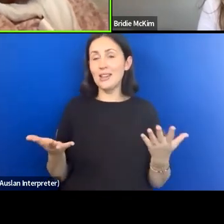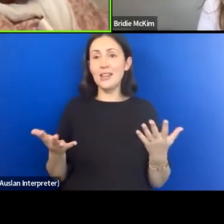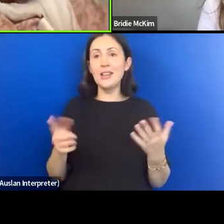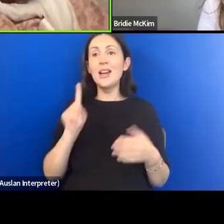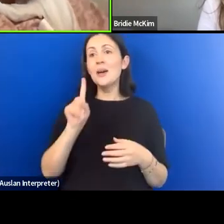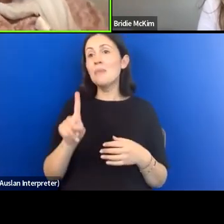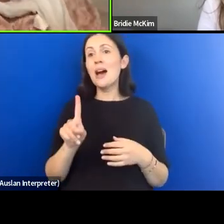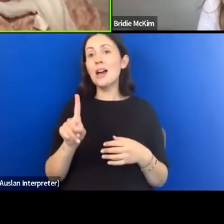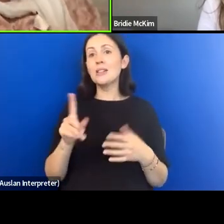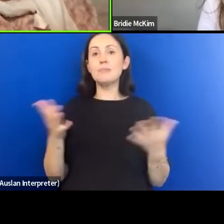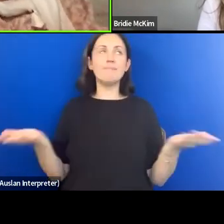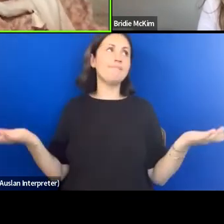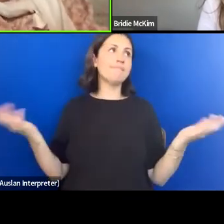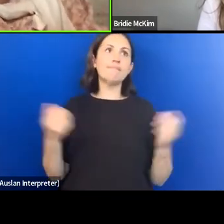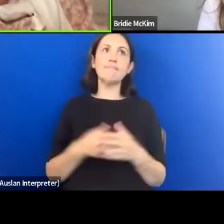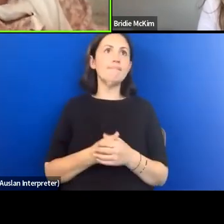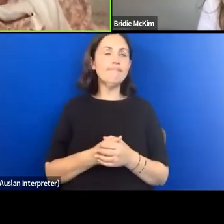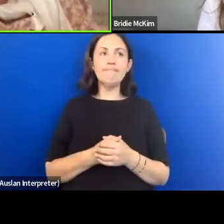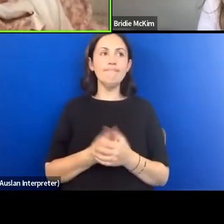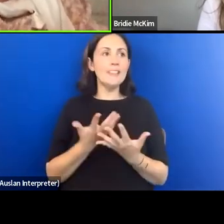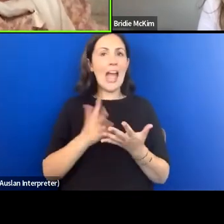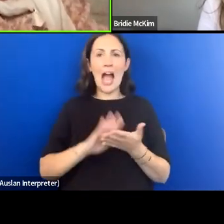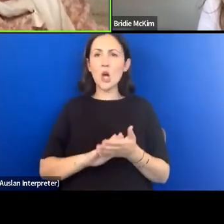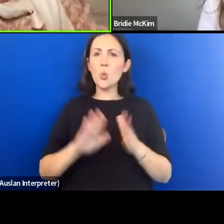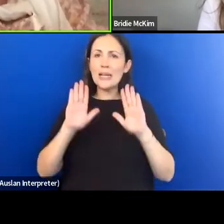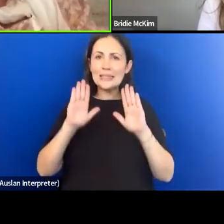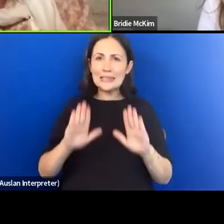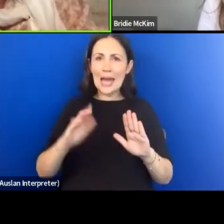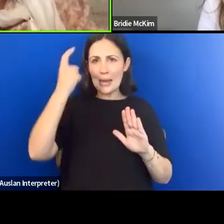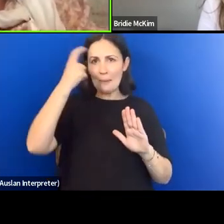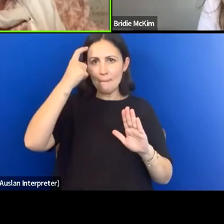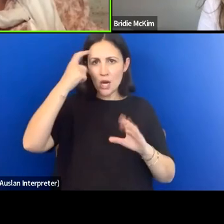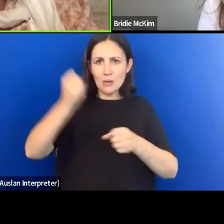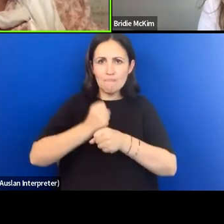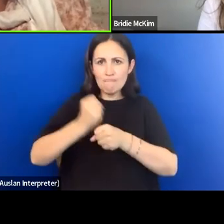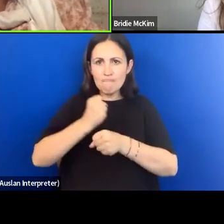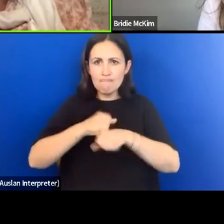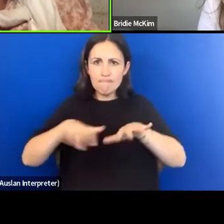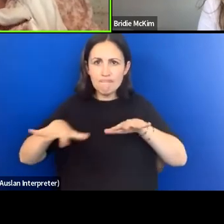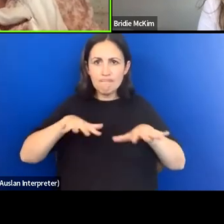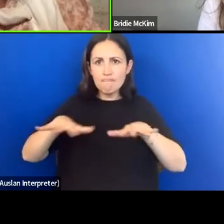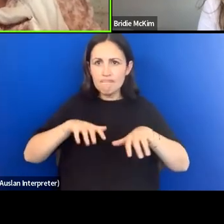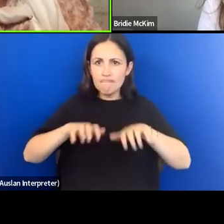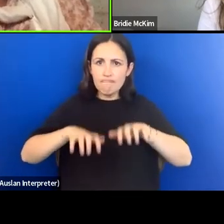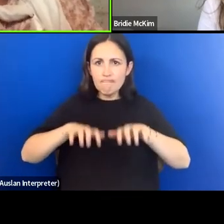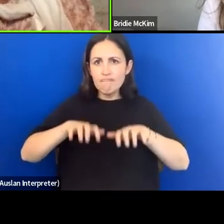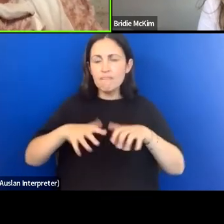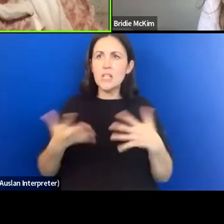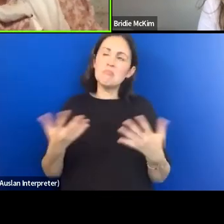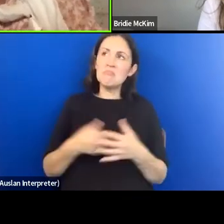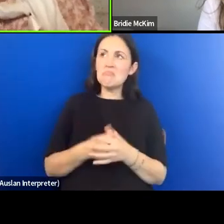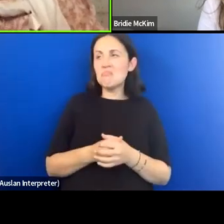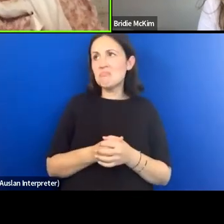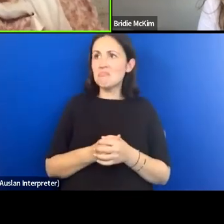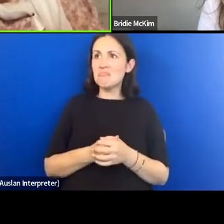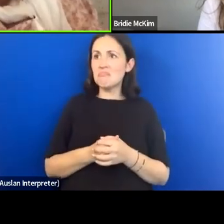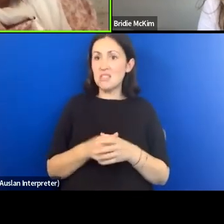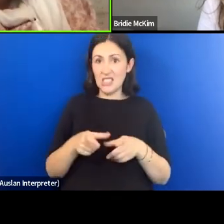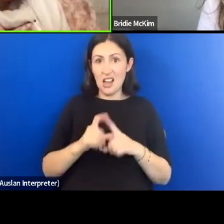whole question of staying productive, particularly within something that